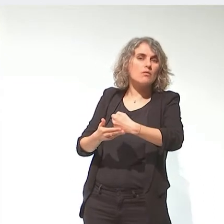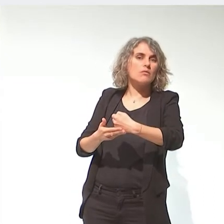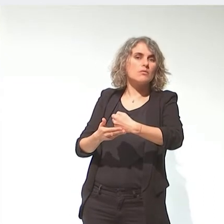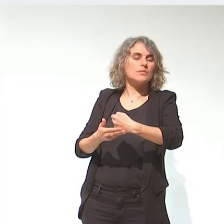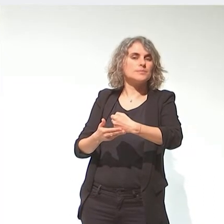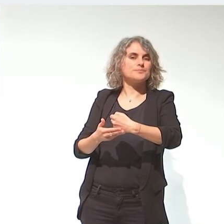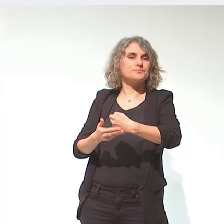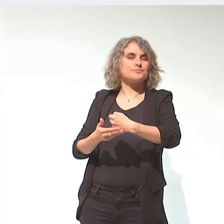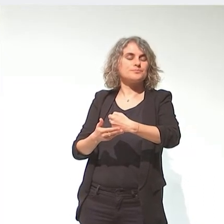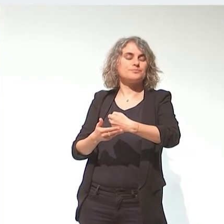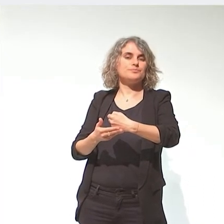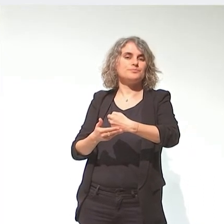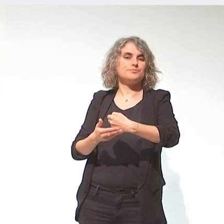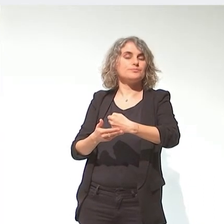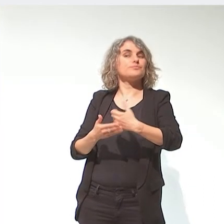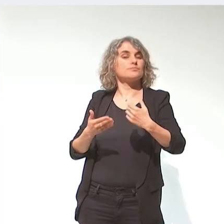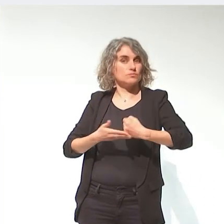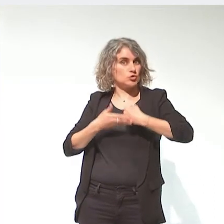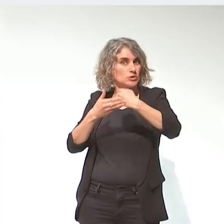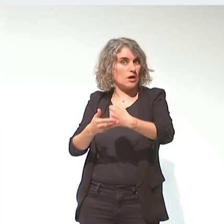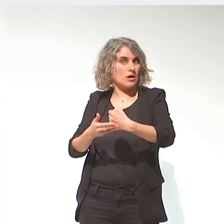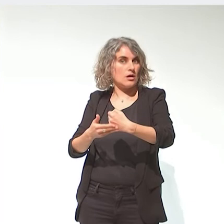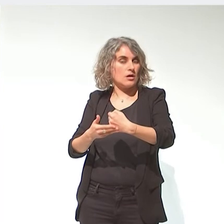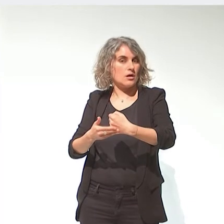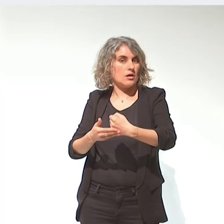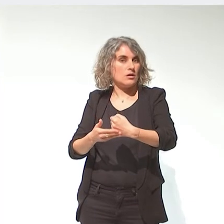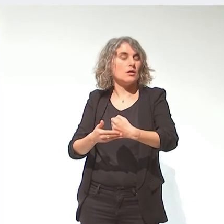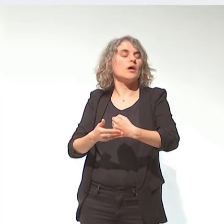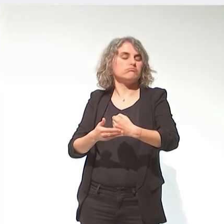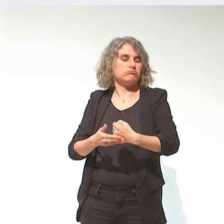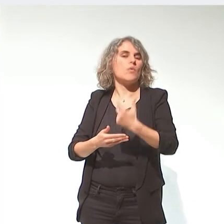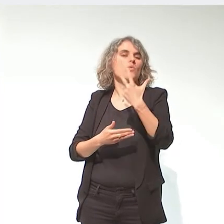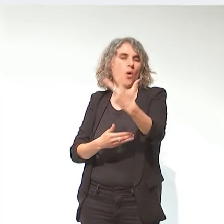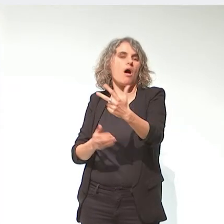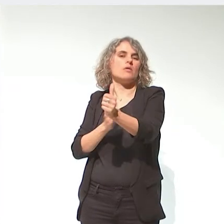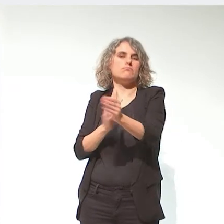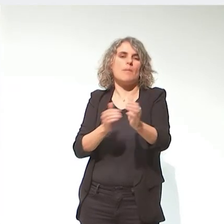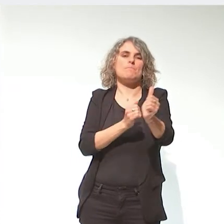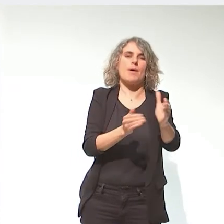universal, selective, and additional measures that are